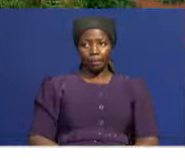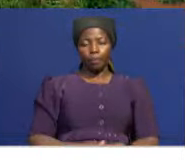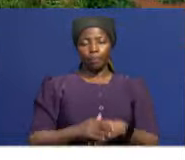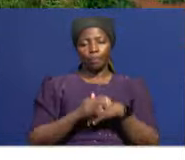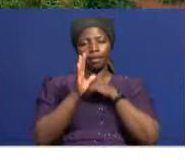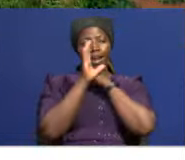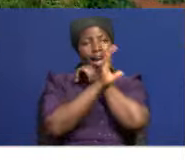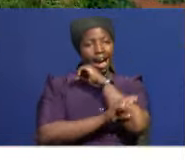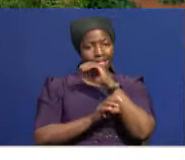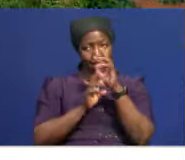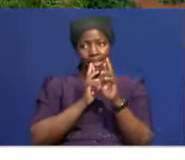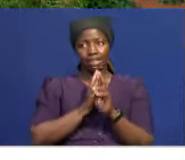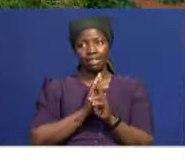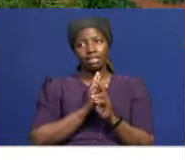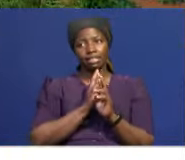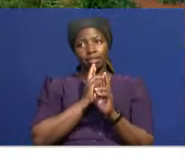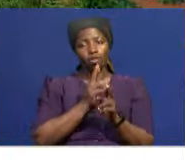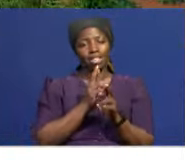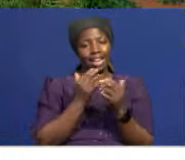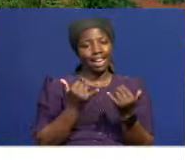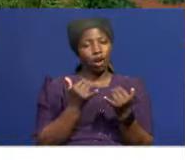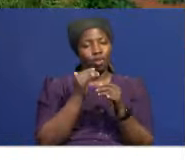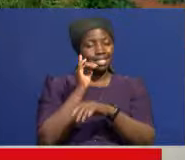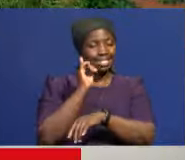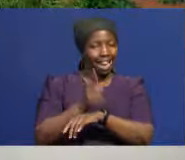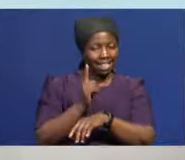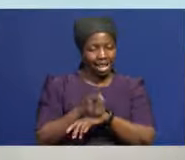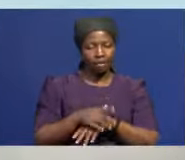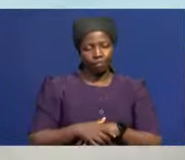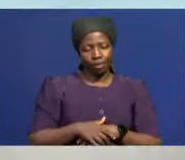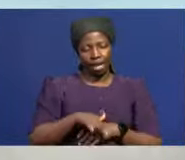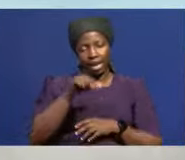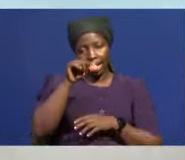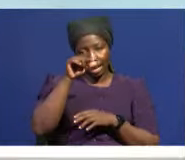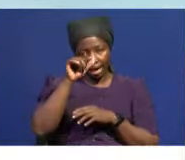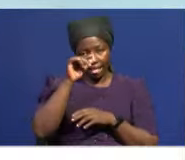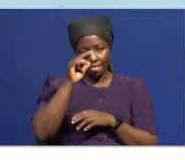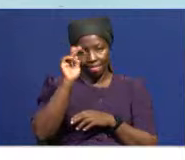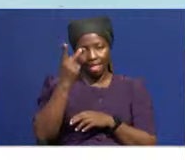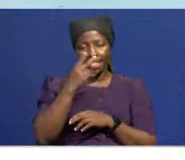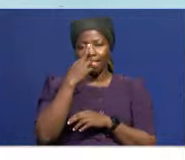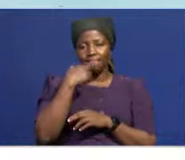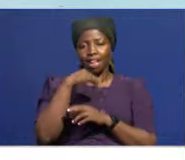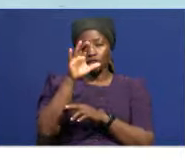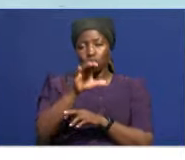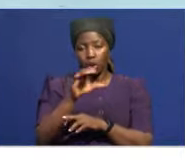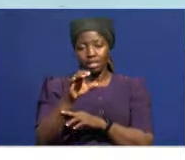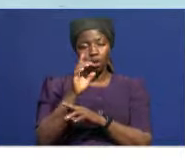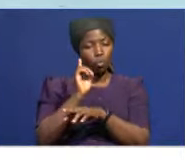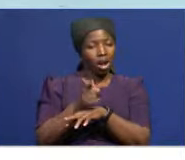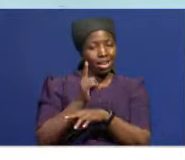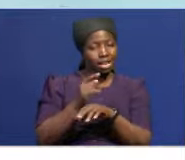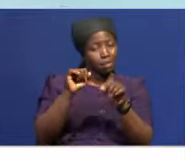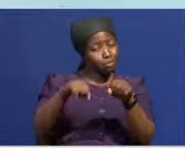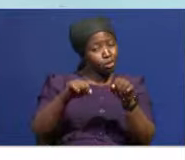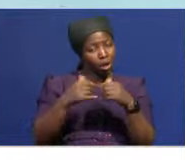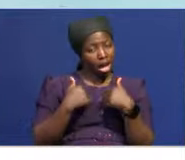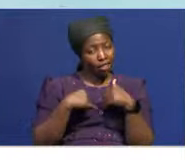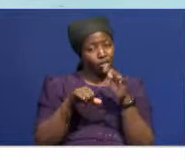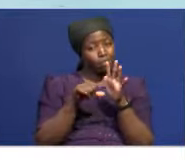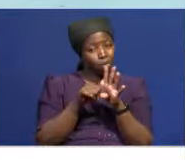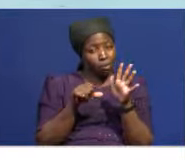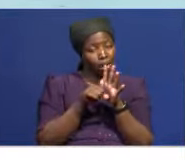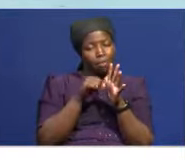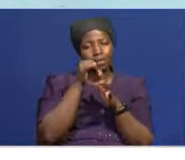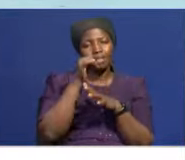With the country reportedly on red alert now, the Kenya Red Cross is warning of a possible humanitarian crisis with 30,000 households in